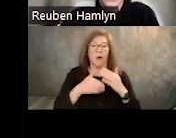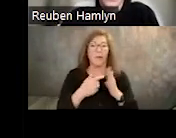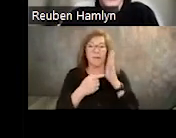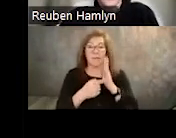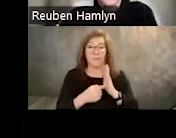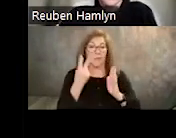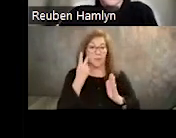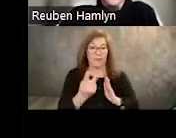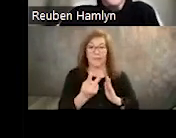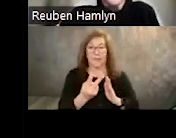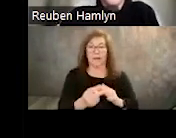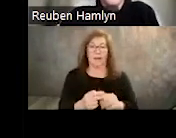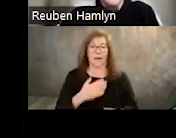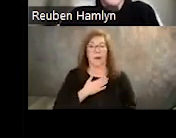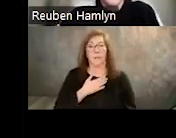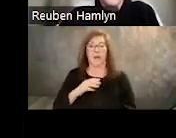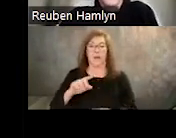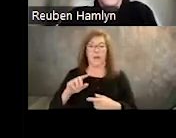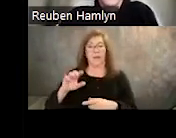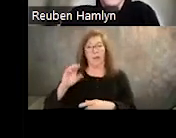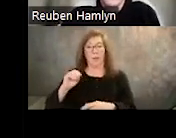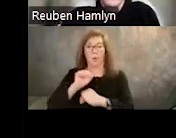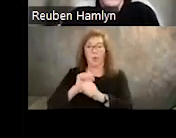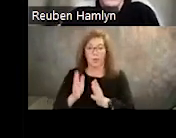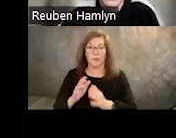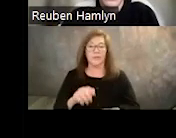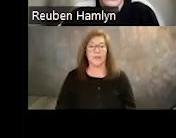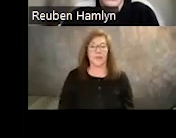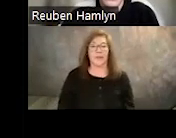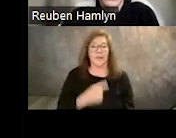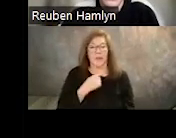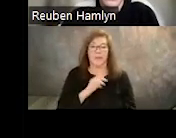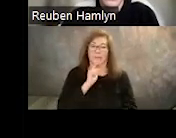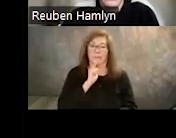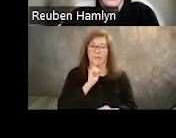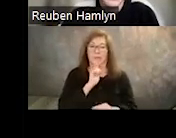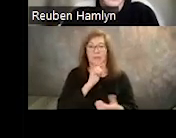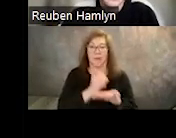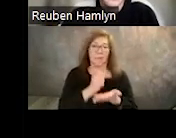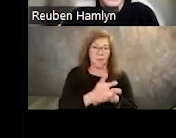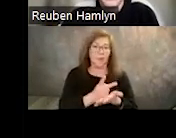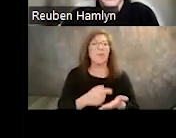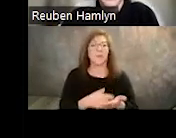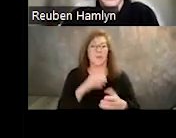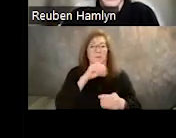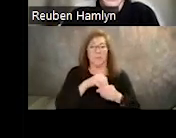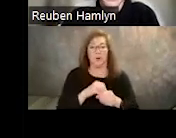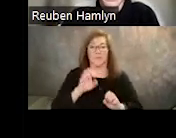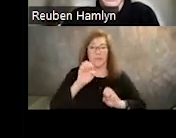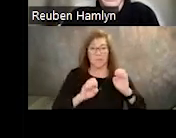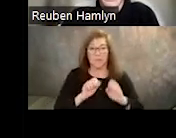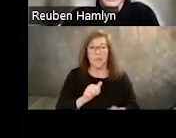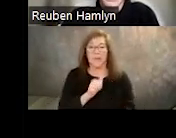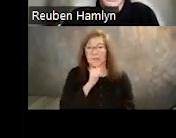on the screen are my colleagues at Witness that have gracefully consented to be part of this experiment. It was